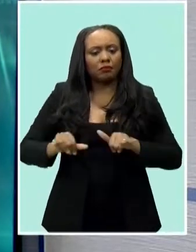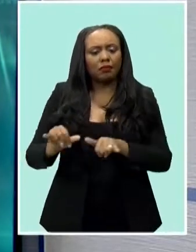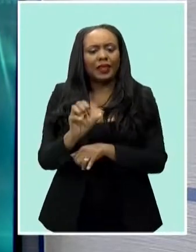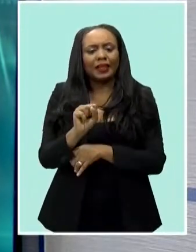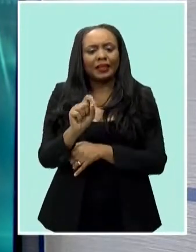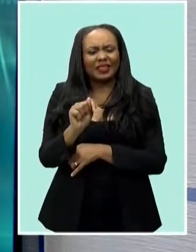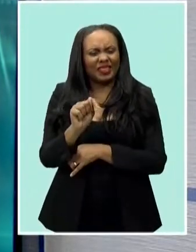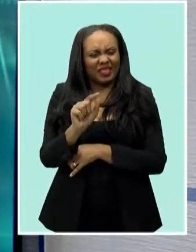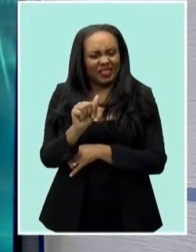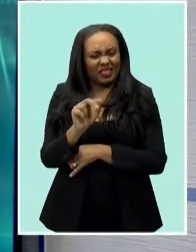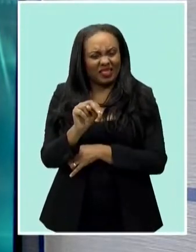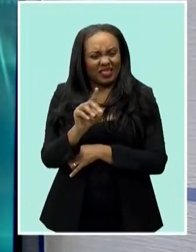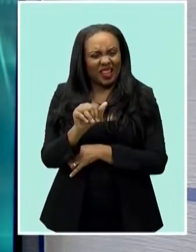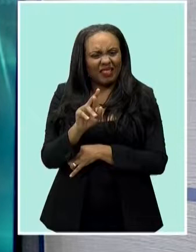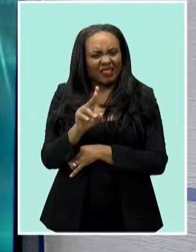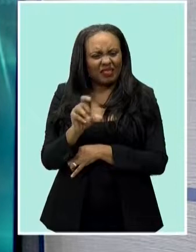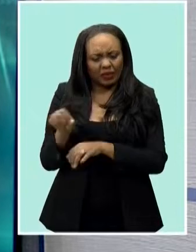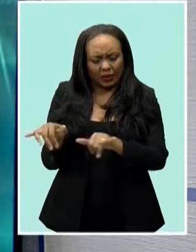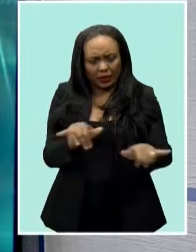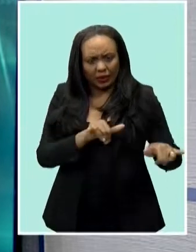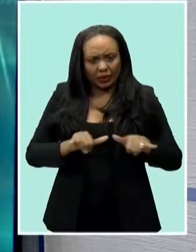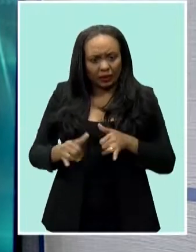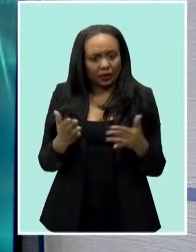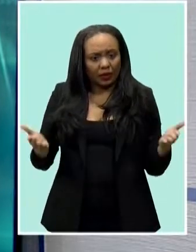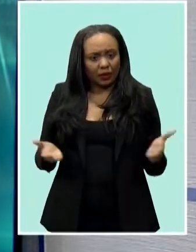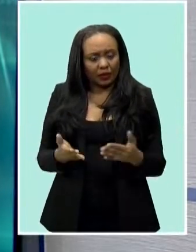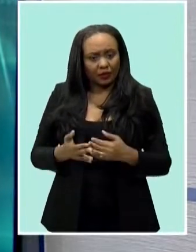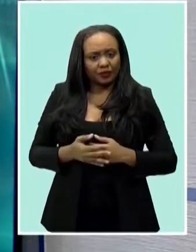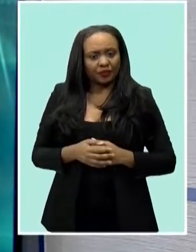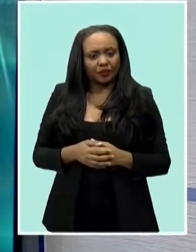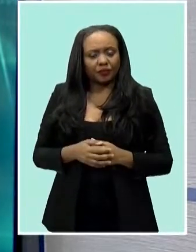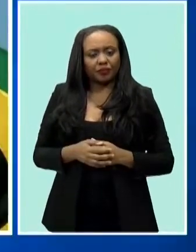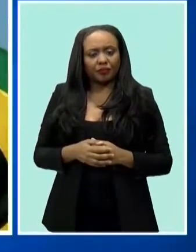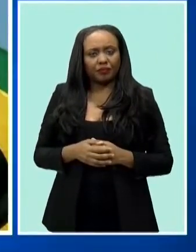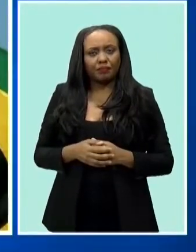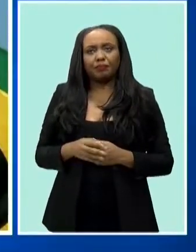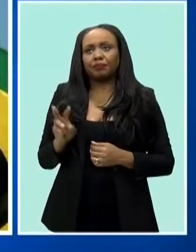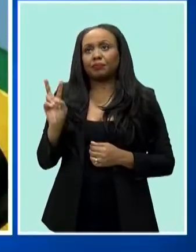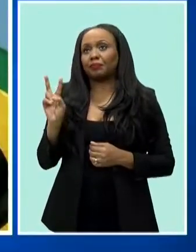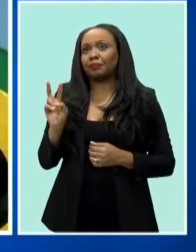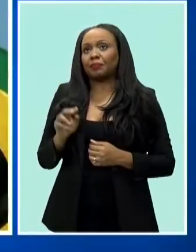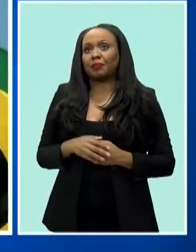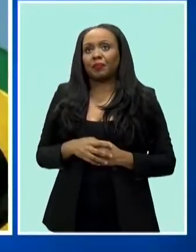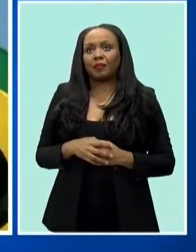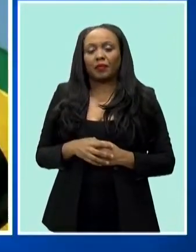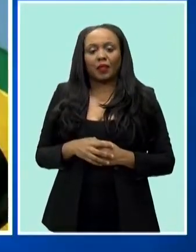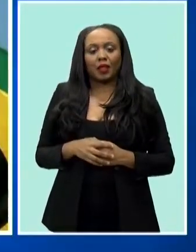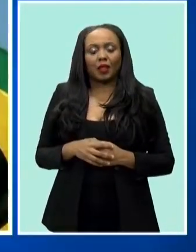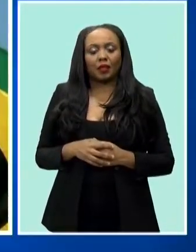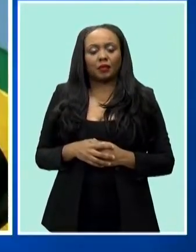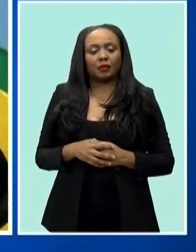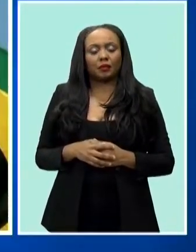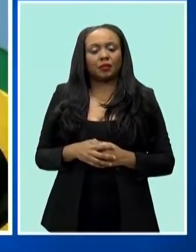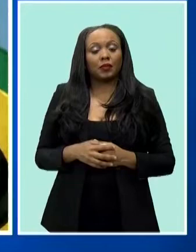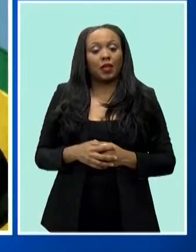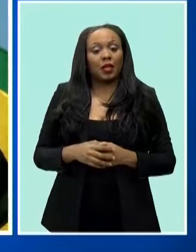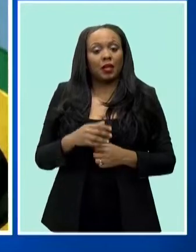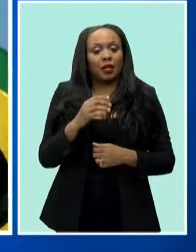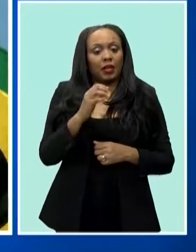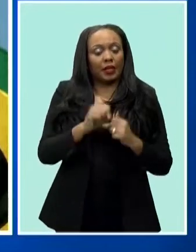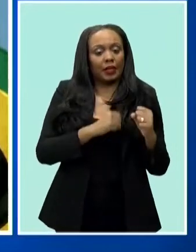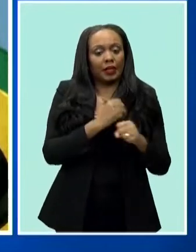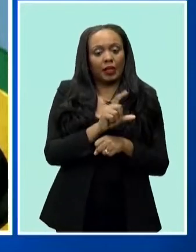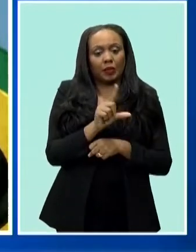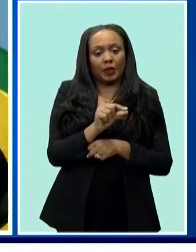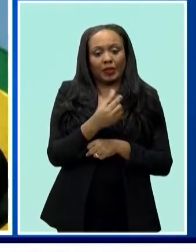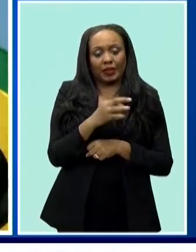and Quality, or CROSQ, here in Barbados. Within the financial year 2019-2020, a